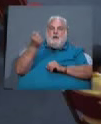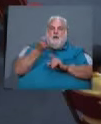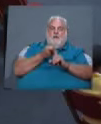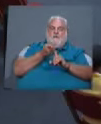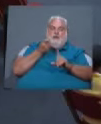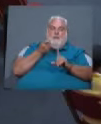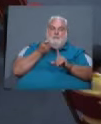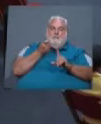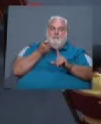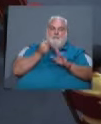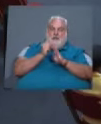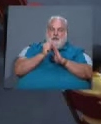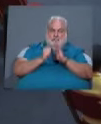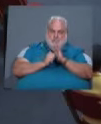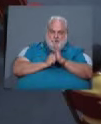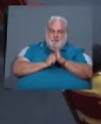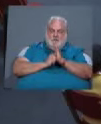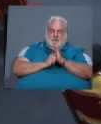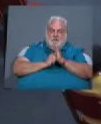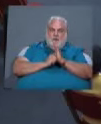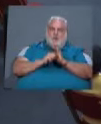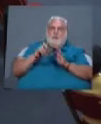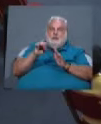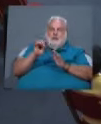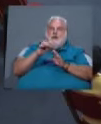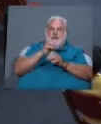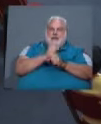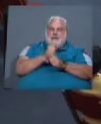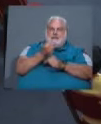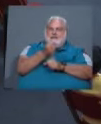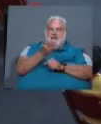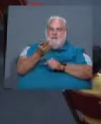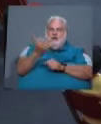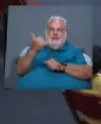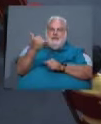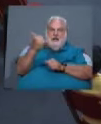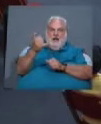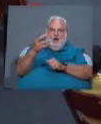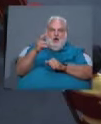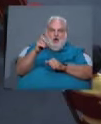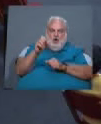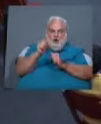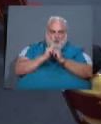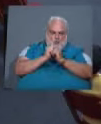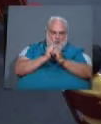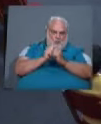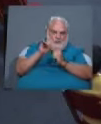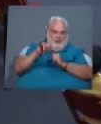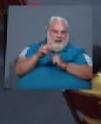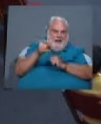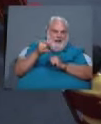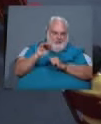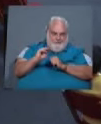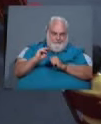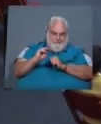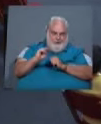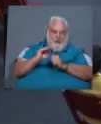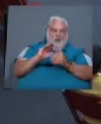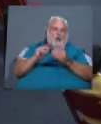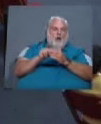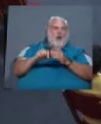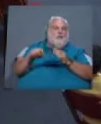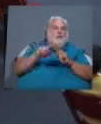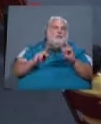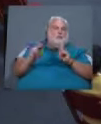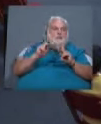the agenda, we did get several yellow cards on that, on this item. And it